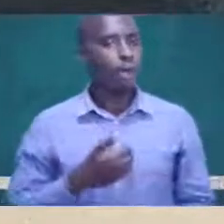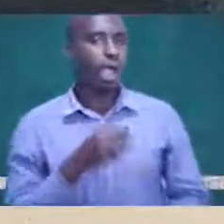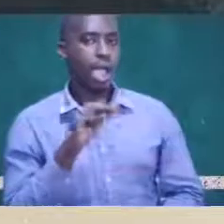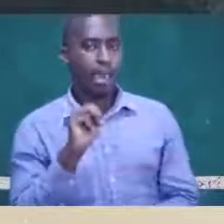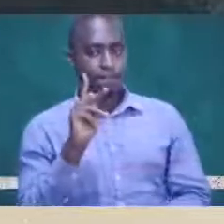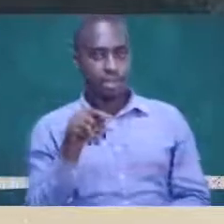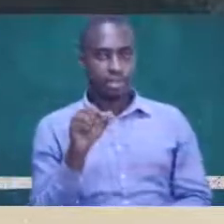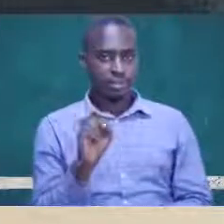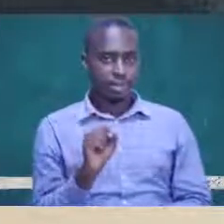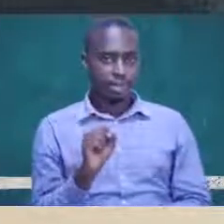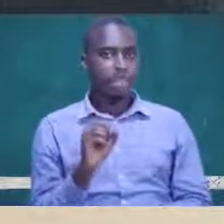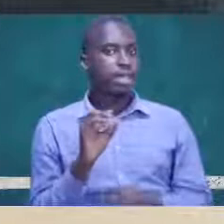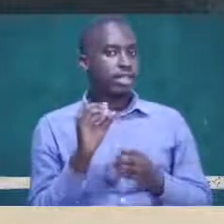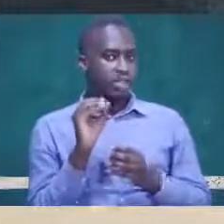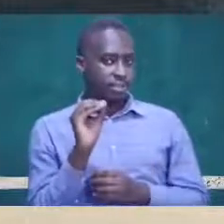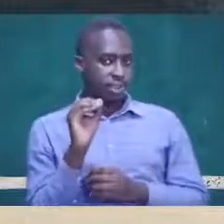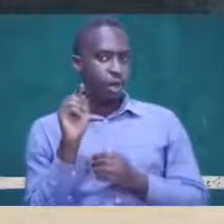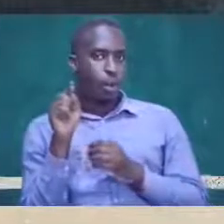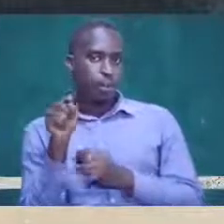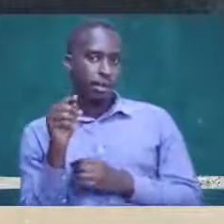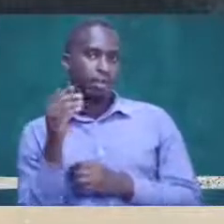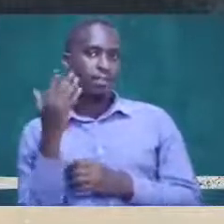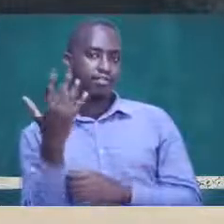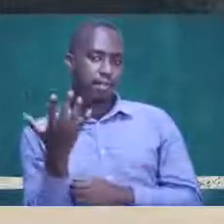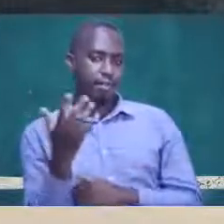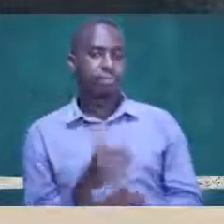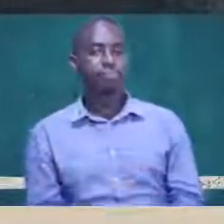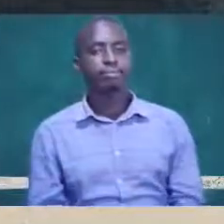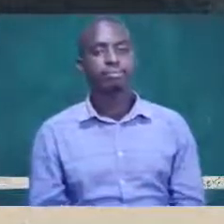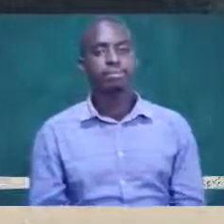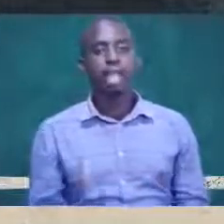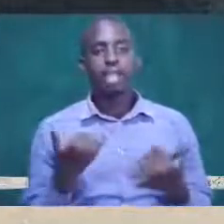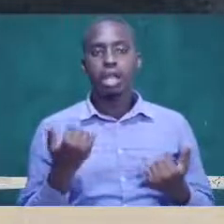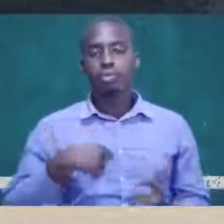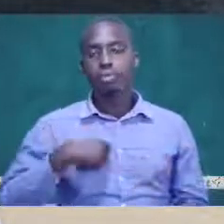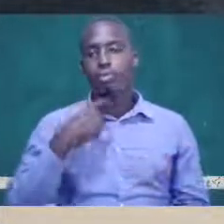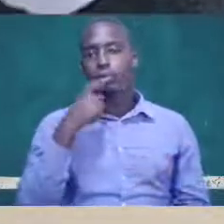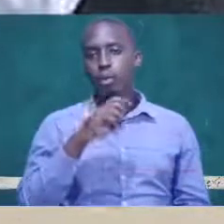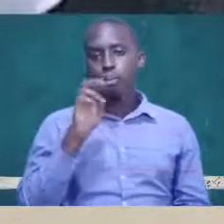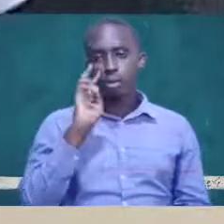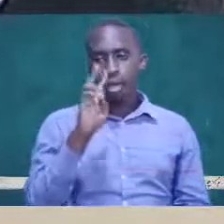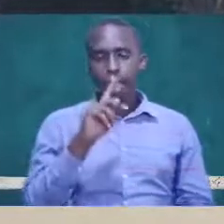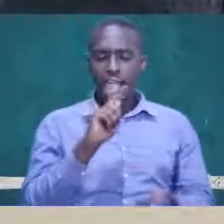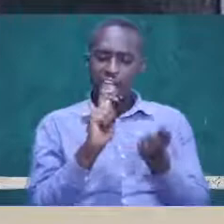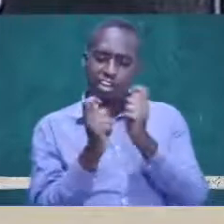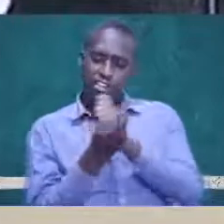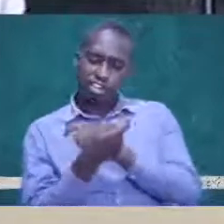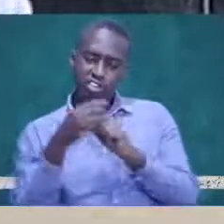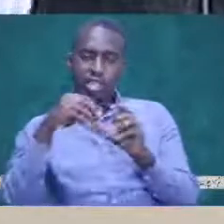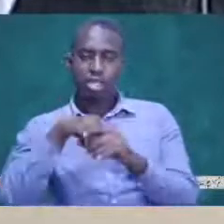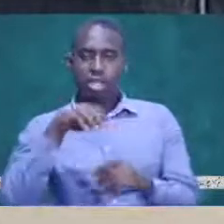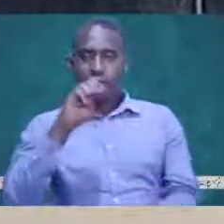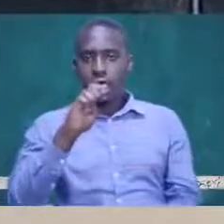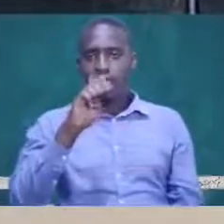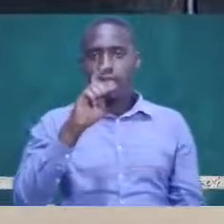is 0.5. Now, we have to look for a change in expenditure.